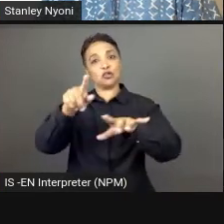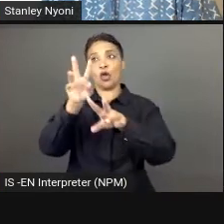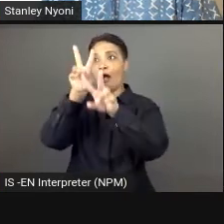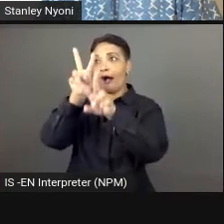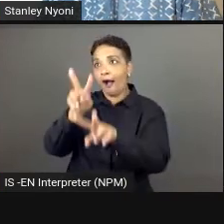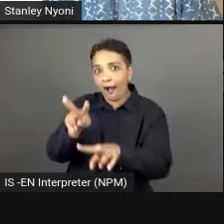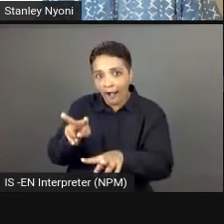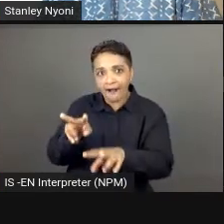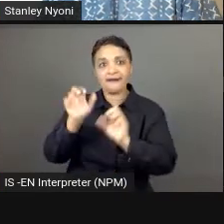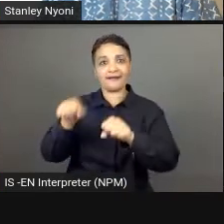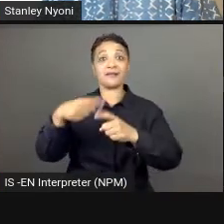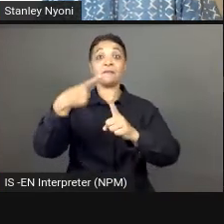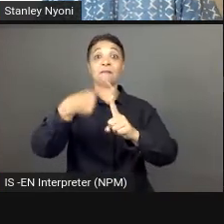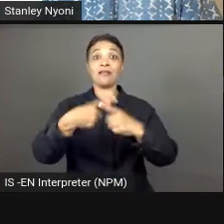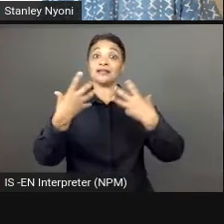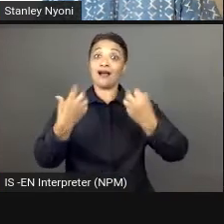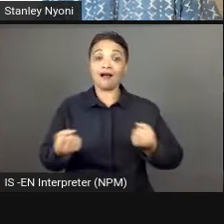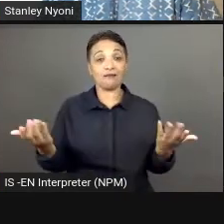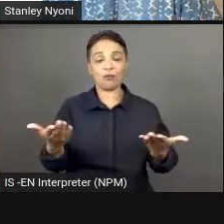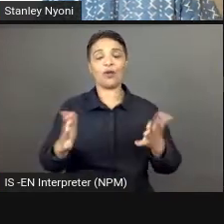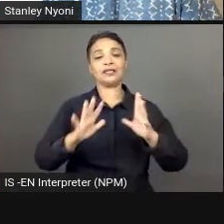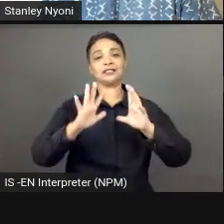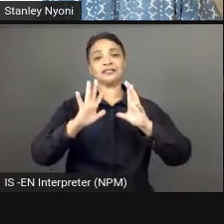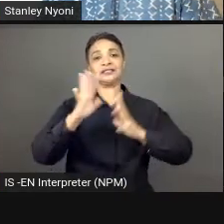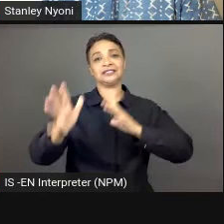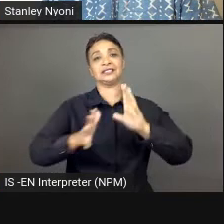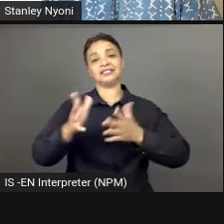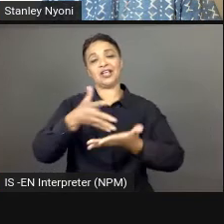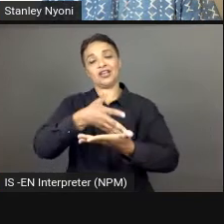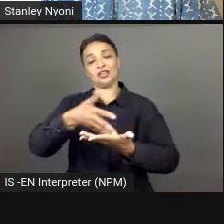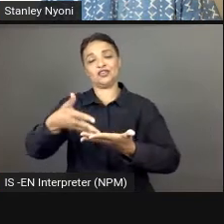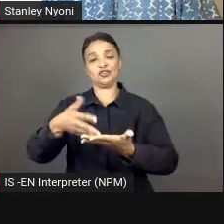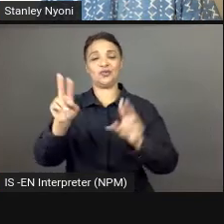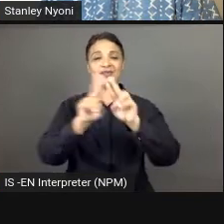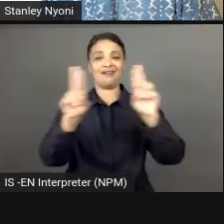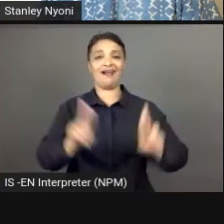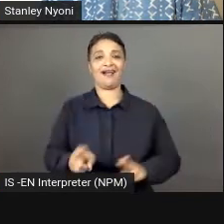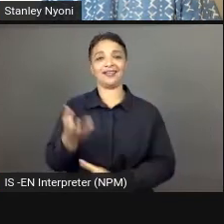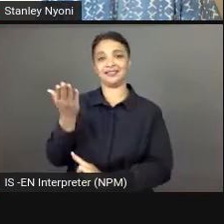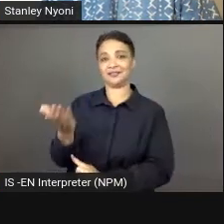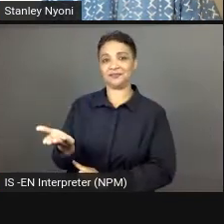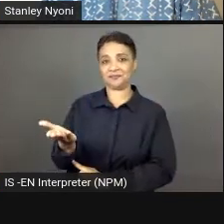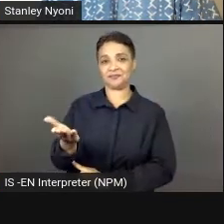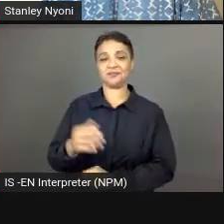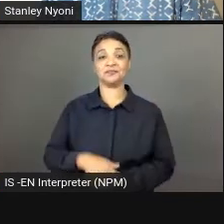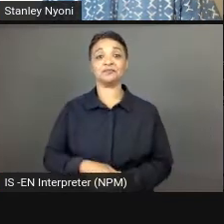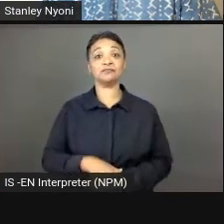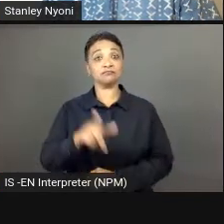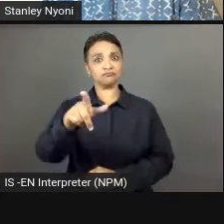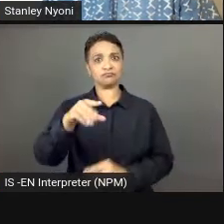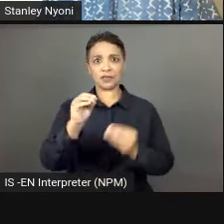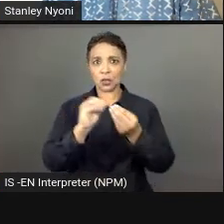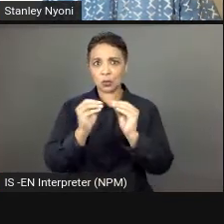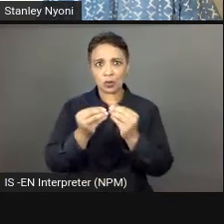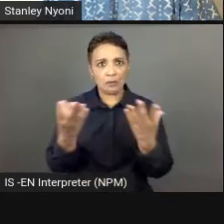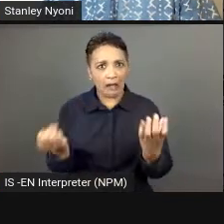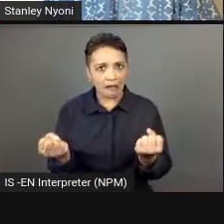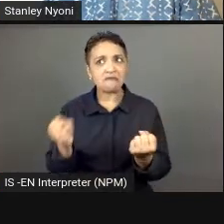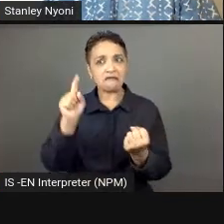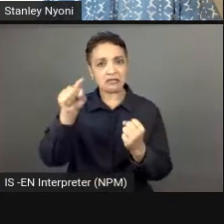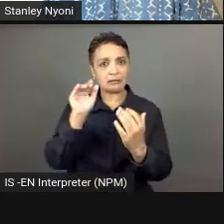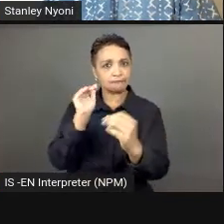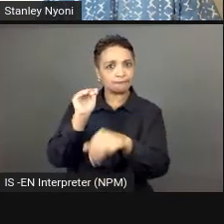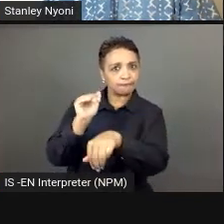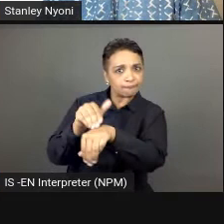we are pleased to have international sign language interpreters with us. Please contact the event's virtual assistants if you